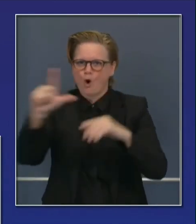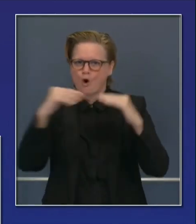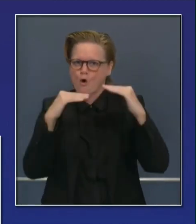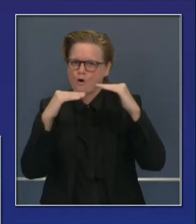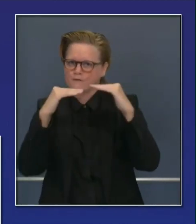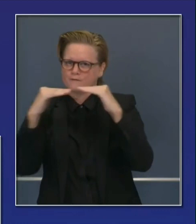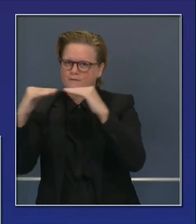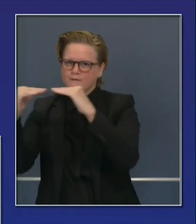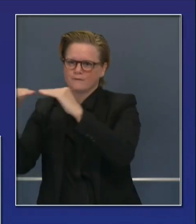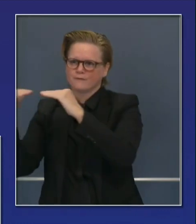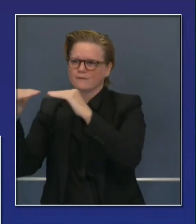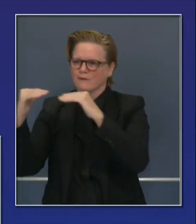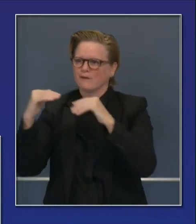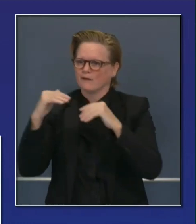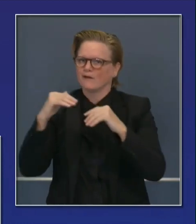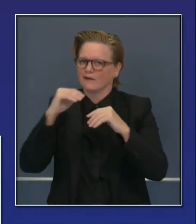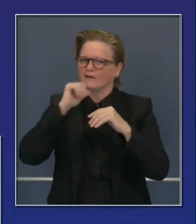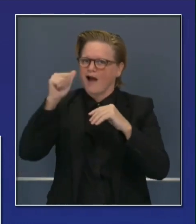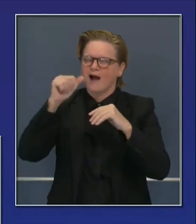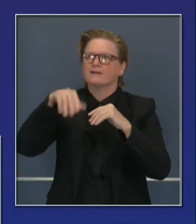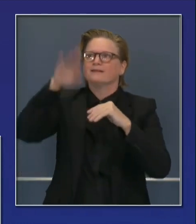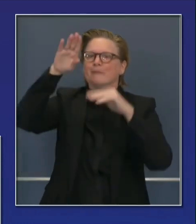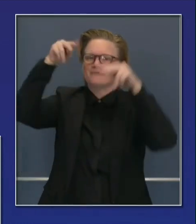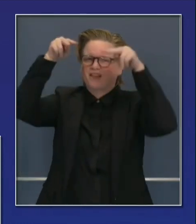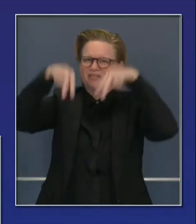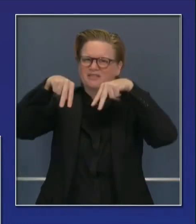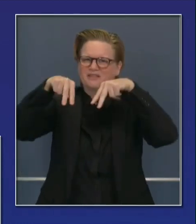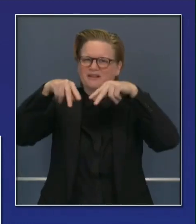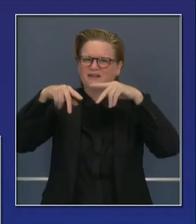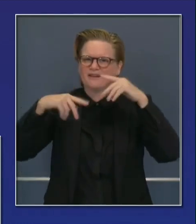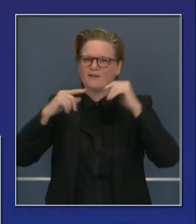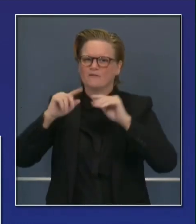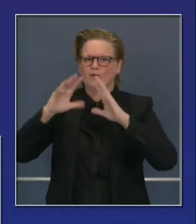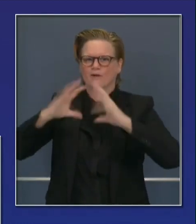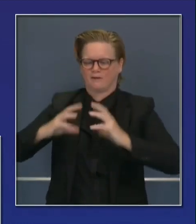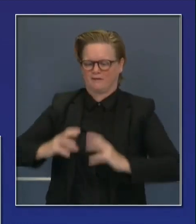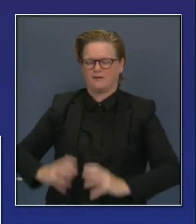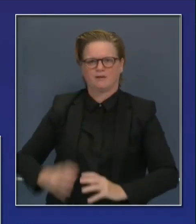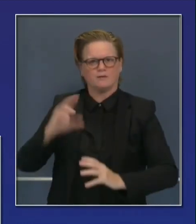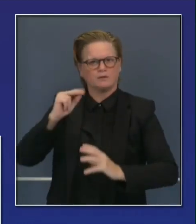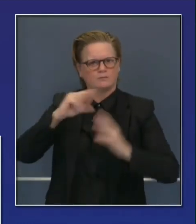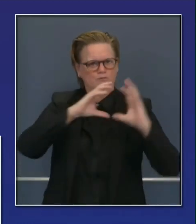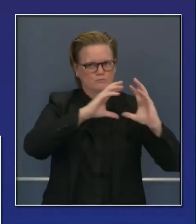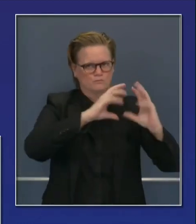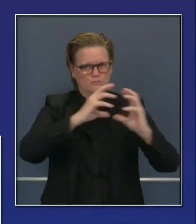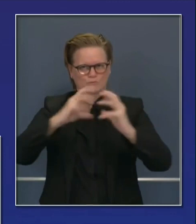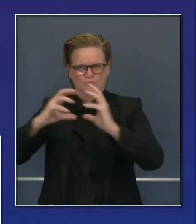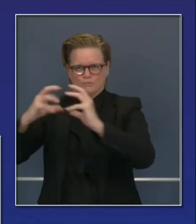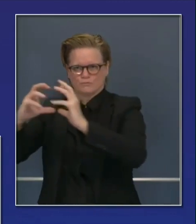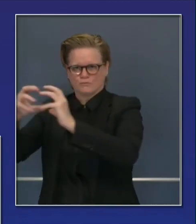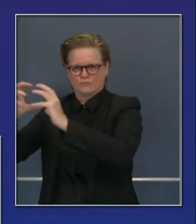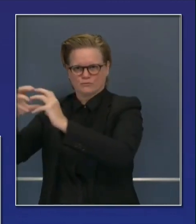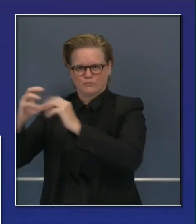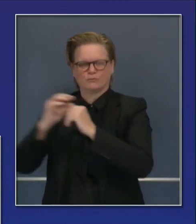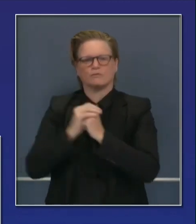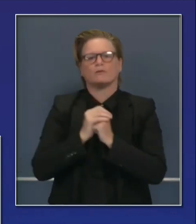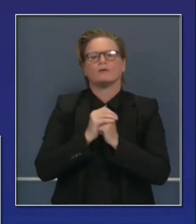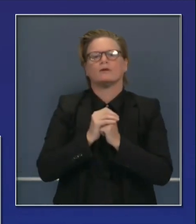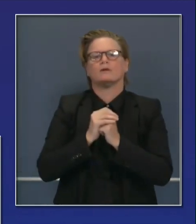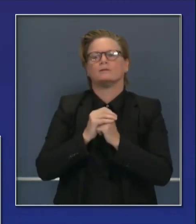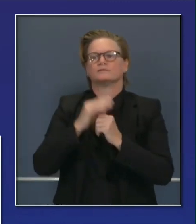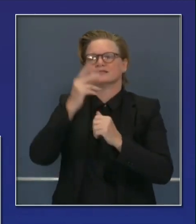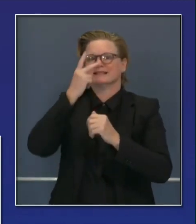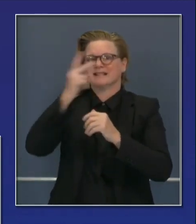nuances and looking at these sub-prioritizations in terms of the priorities. Here are the 6 regions, and here are the number